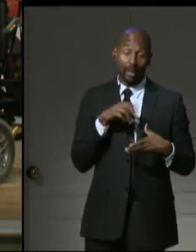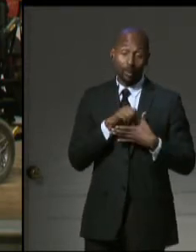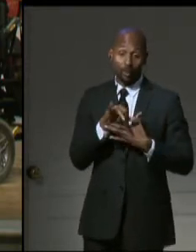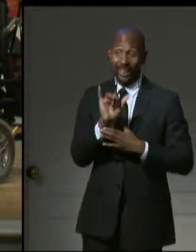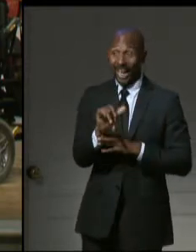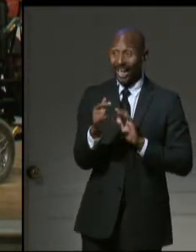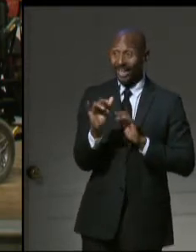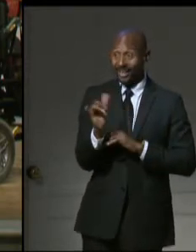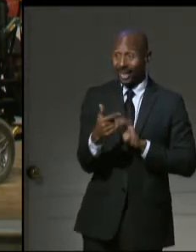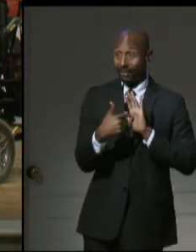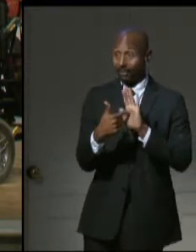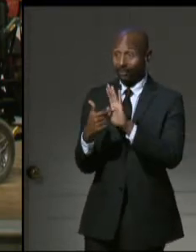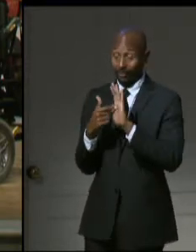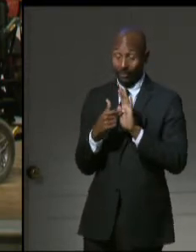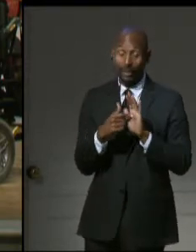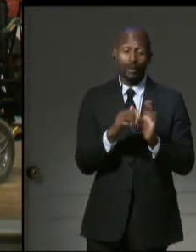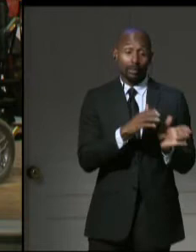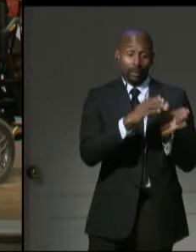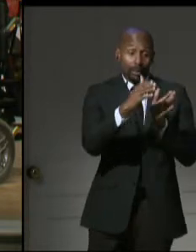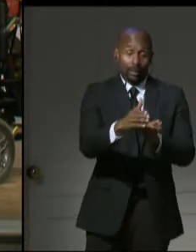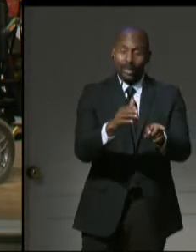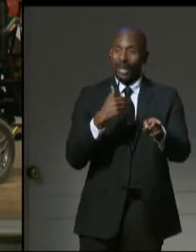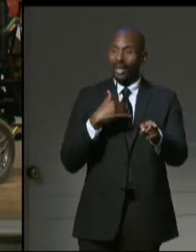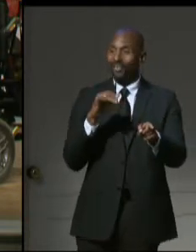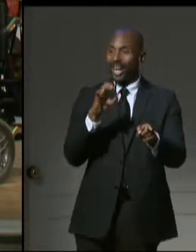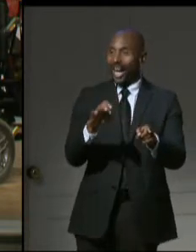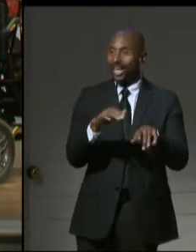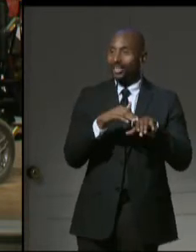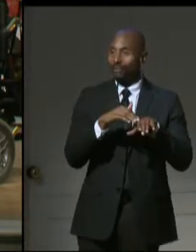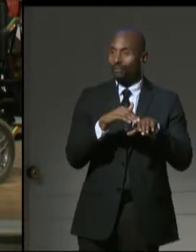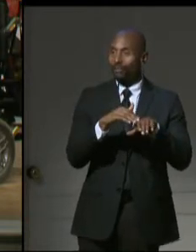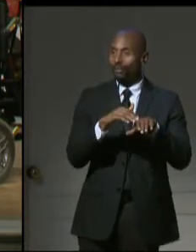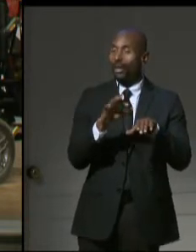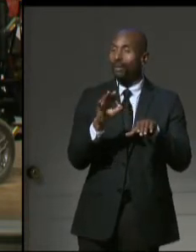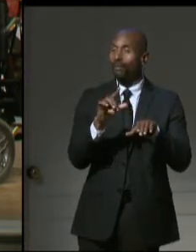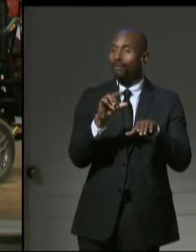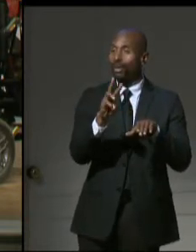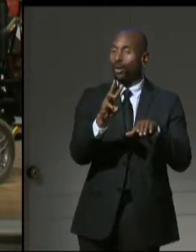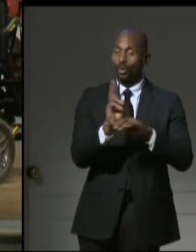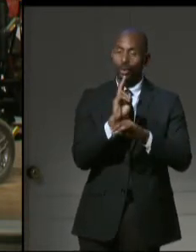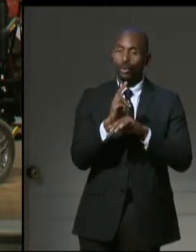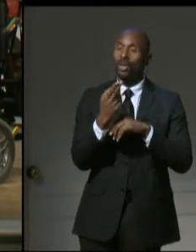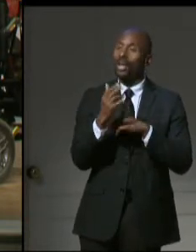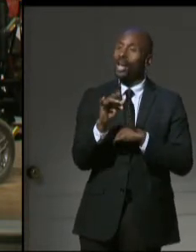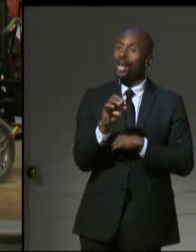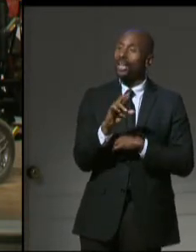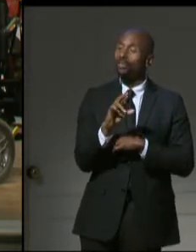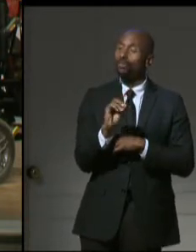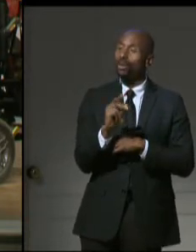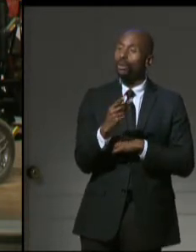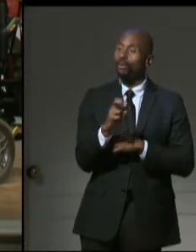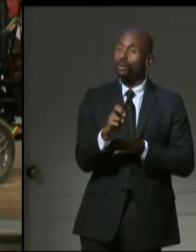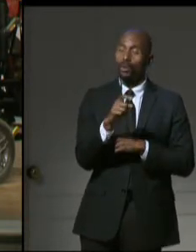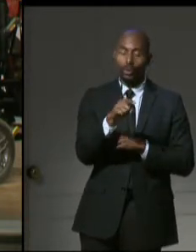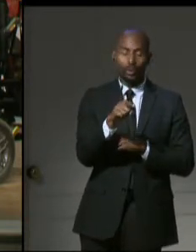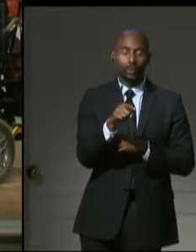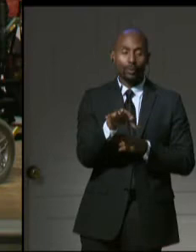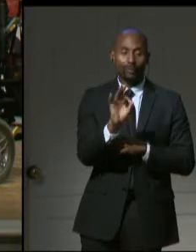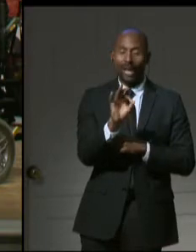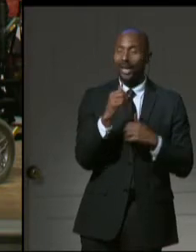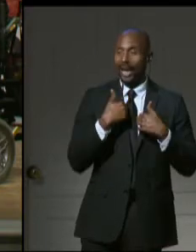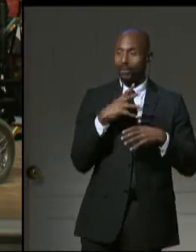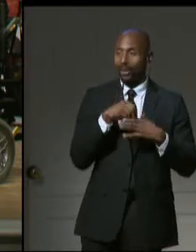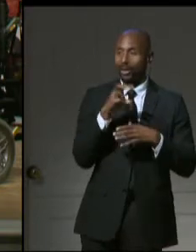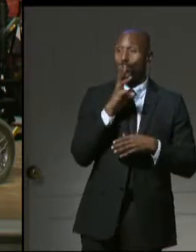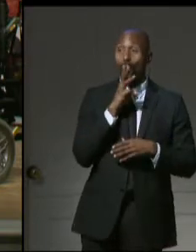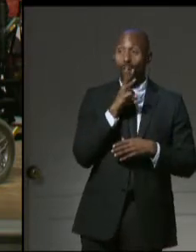that continued vista, there's an ice flow. And then that part, you're using the hydrophone to be able to understand, or to be able to locate animals in